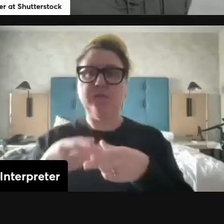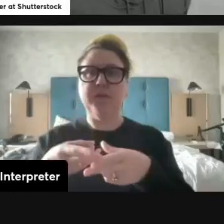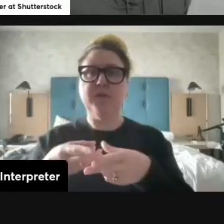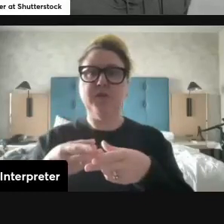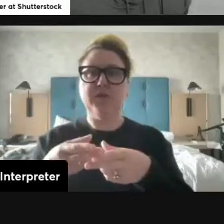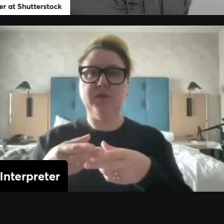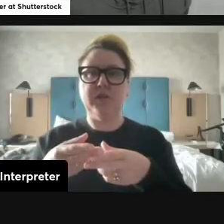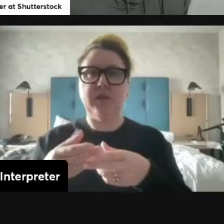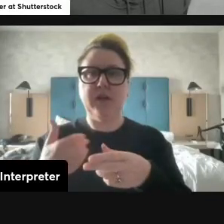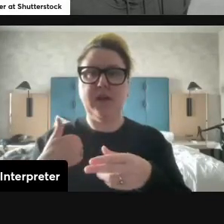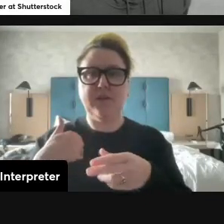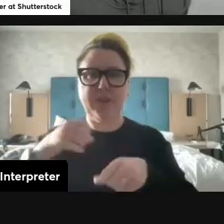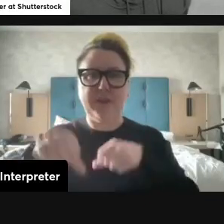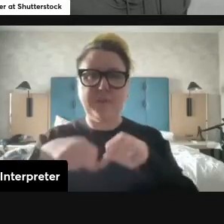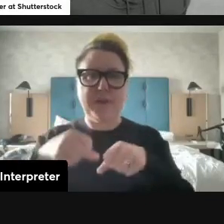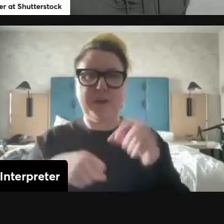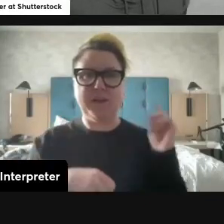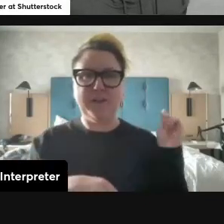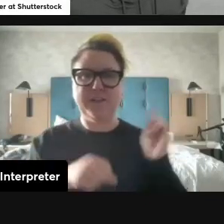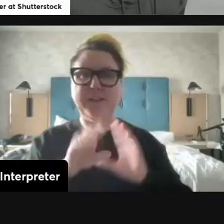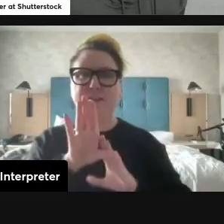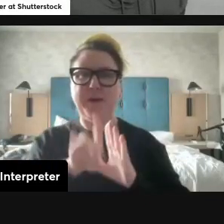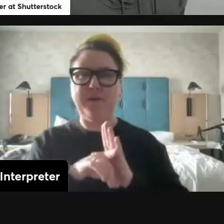bike in the background. Love seeing that.